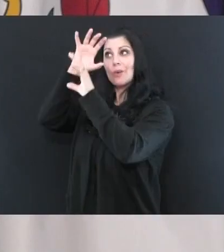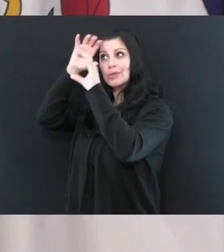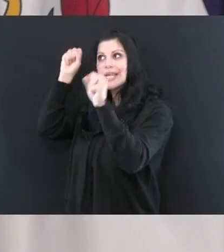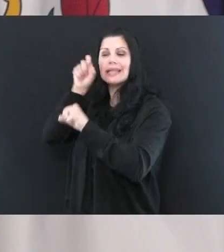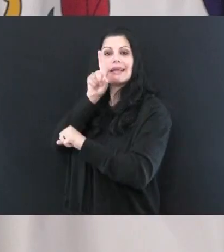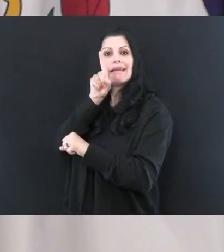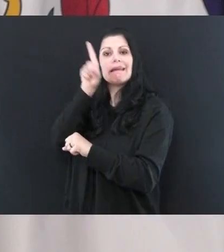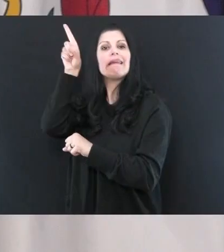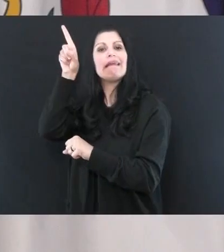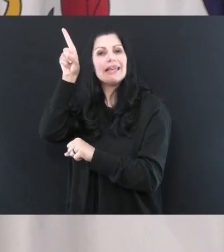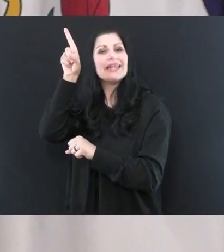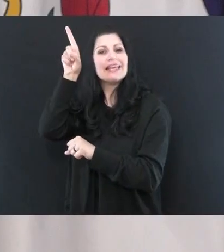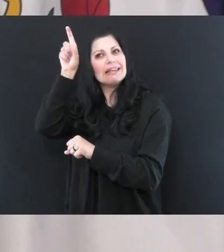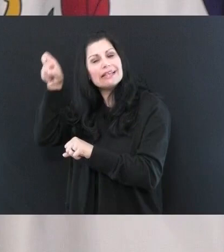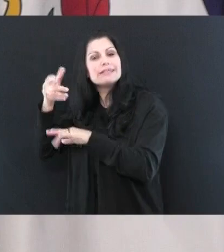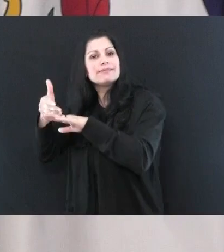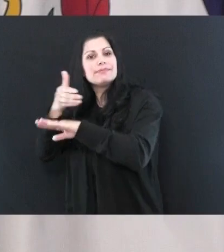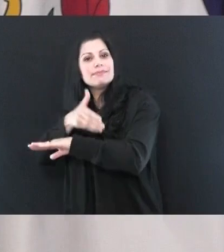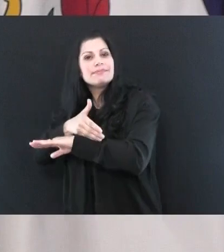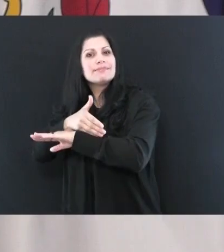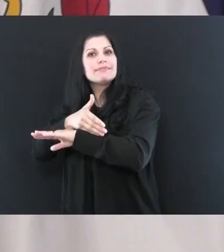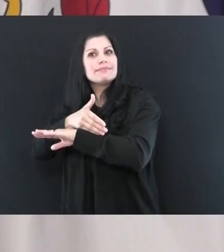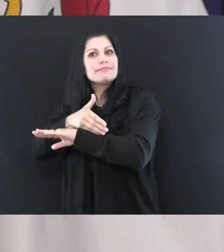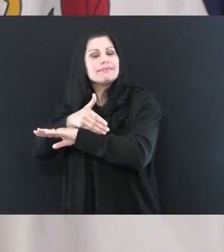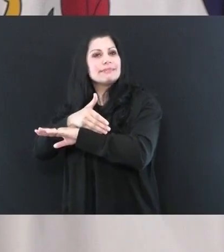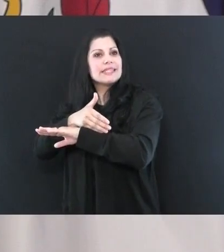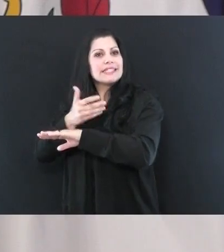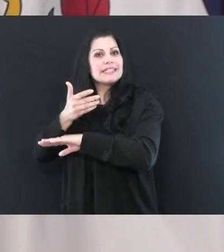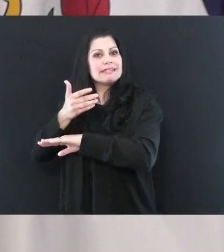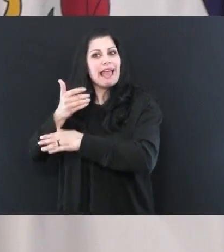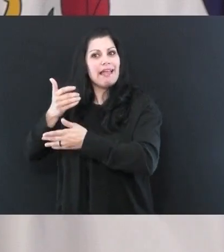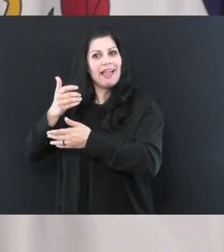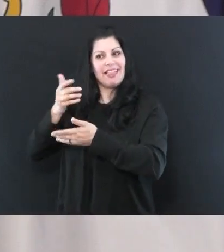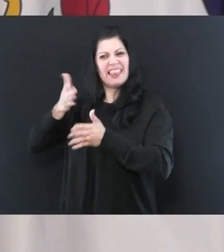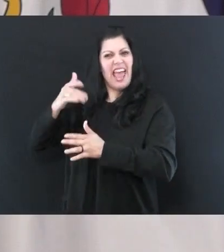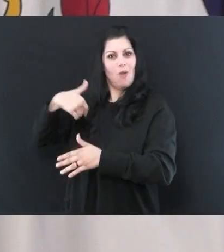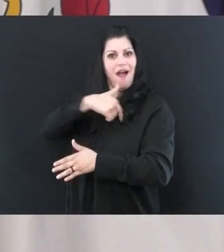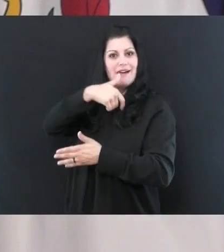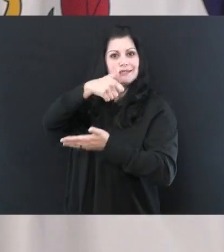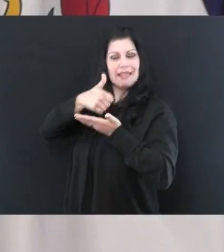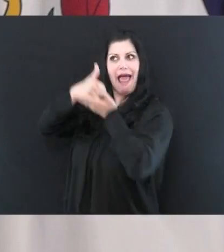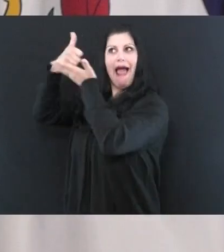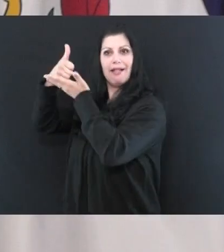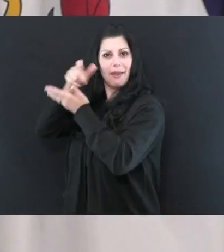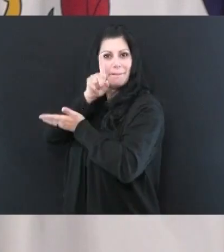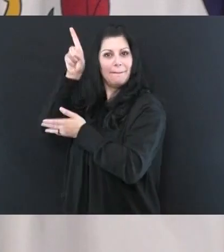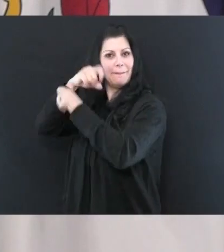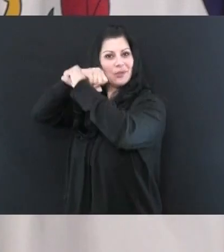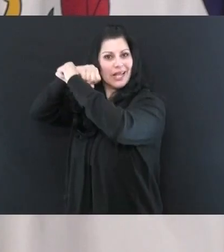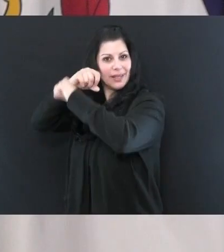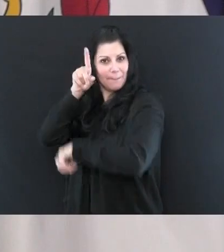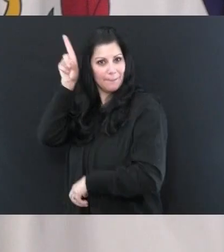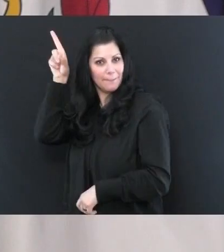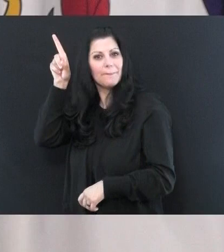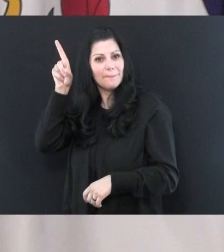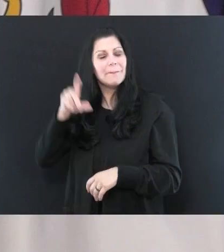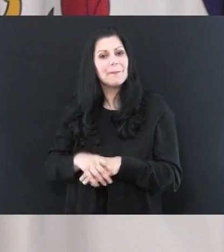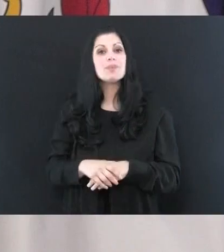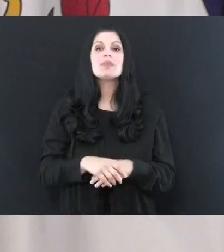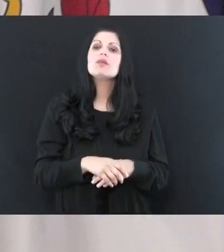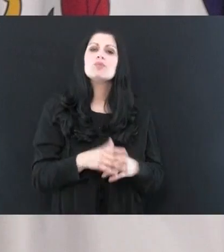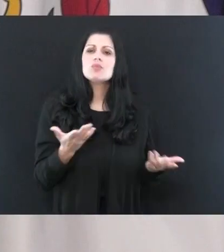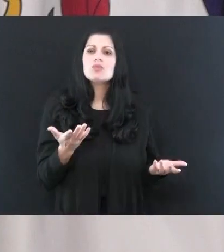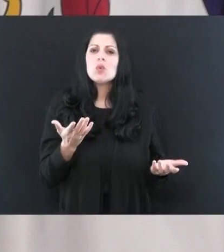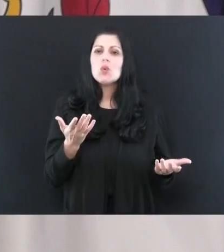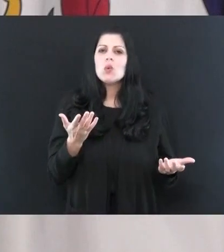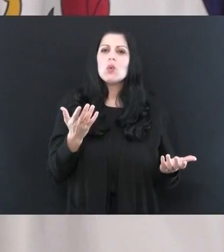better job in allowing us to protect him. You know, all of us know that, you know, I